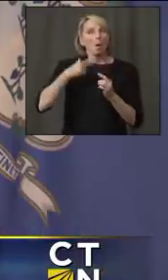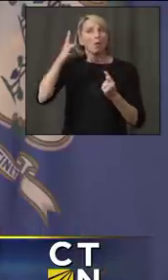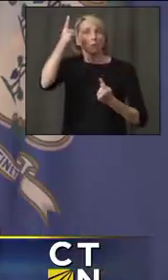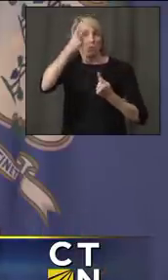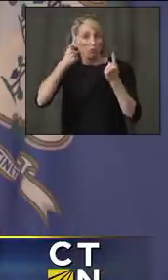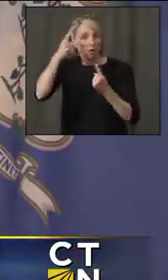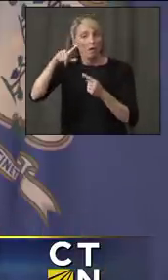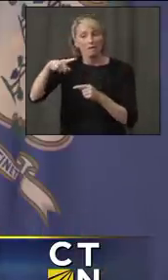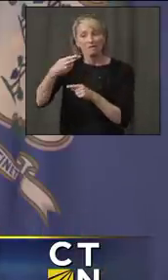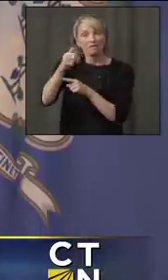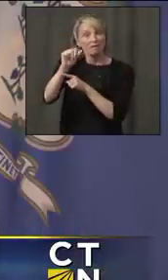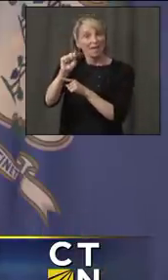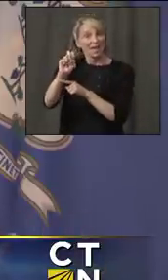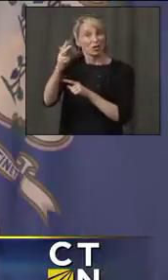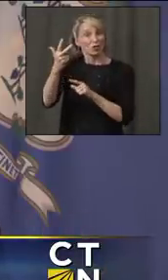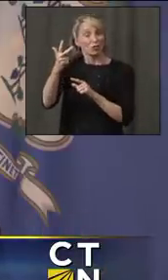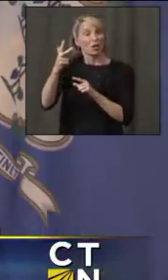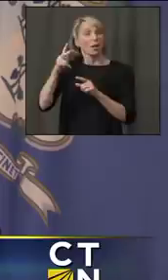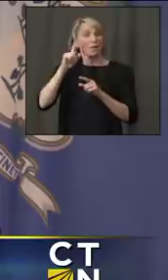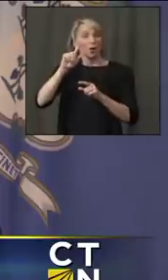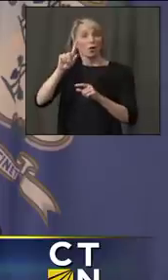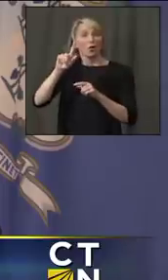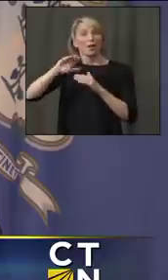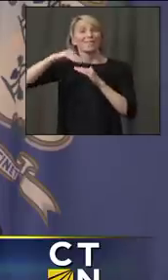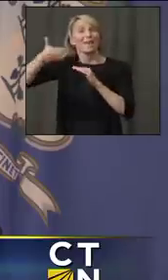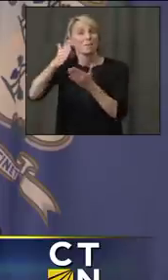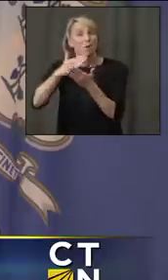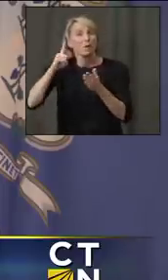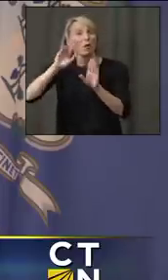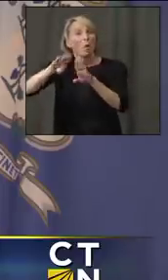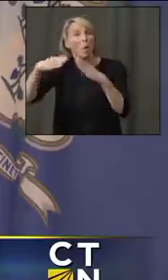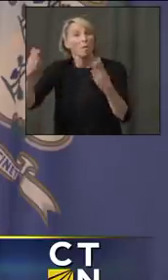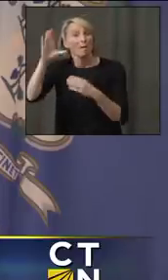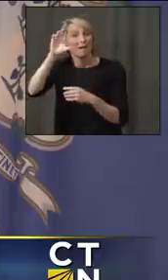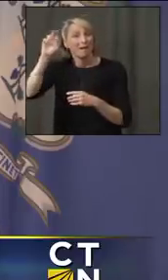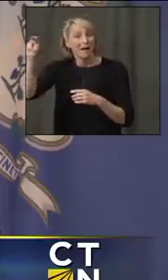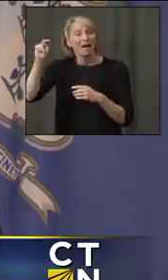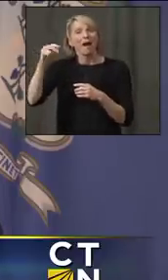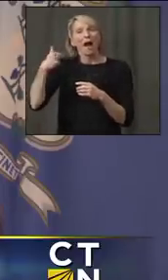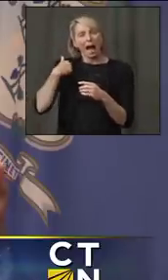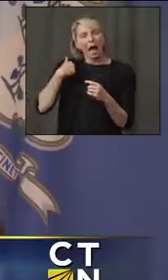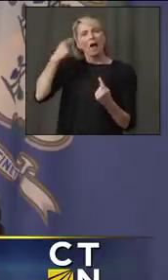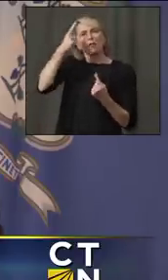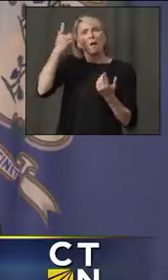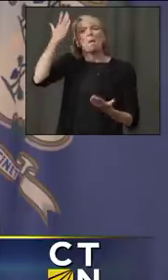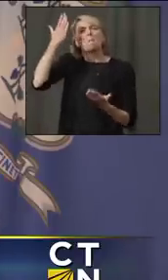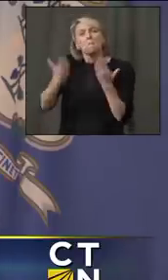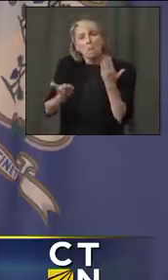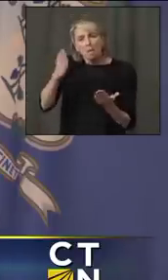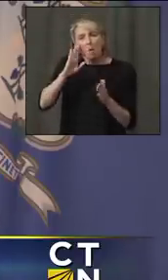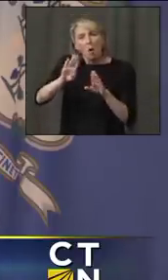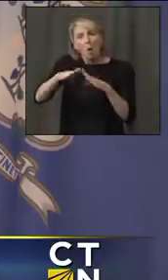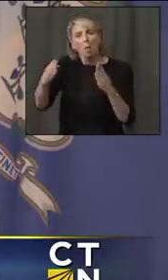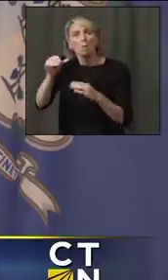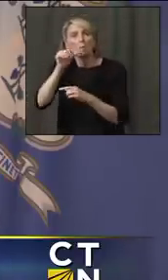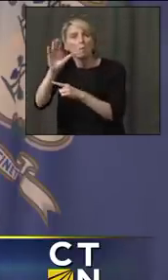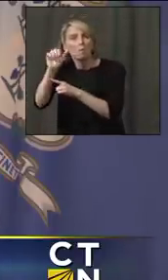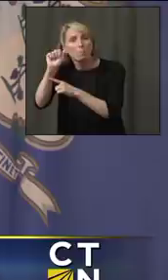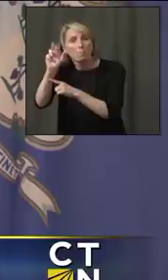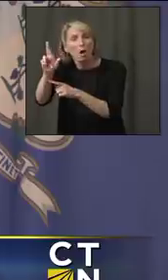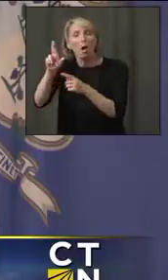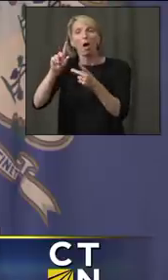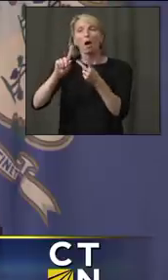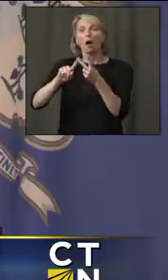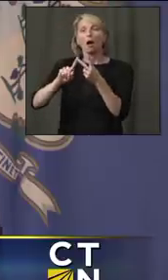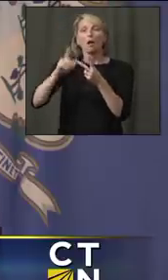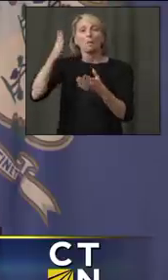I probably would say I'm rethinking that, looking at what's going on in other parts. You know, we thought about increasing occupancy on things like